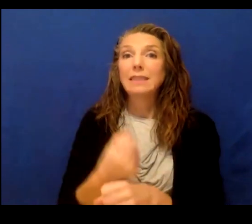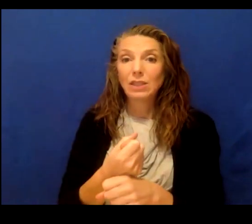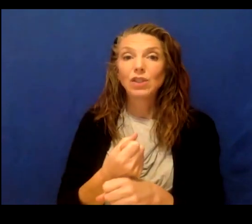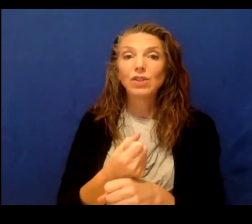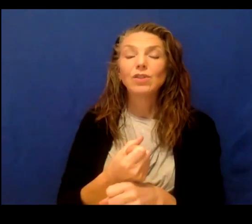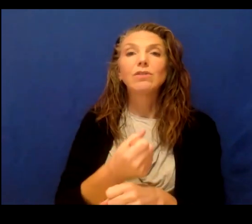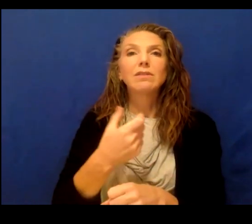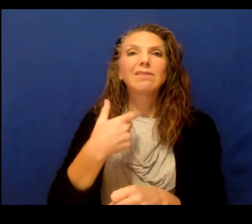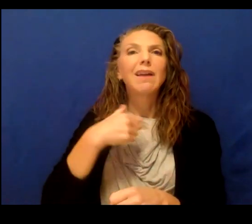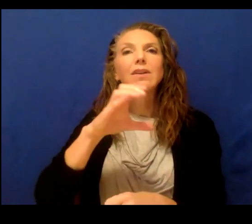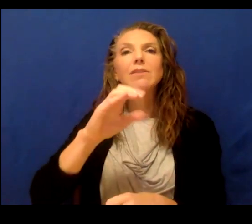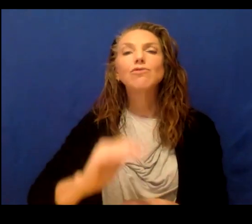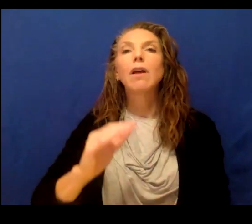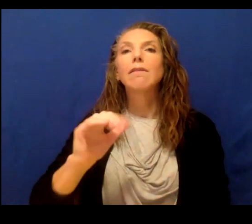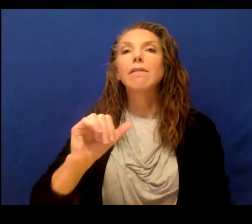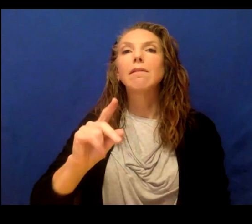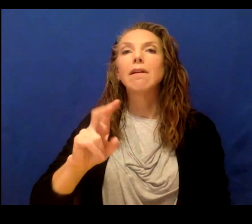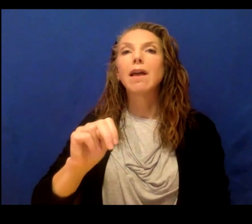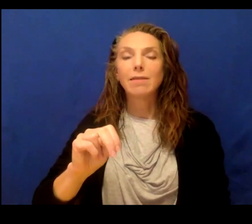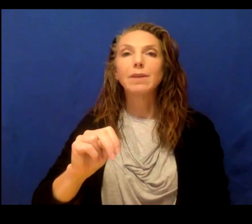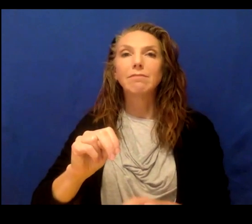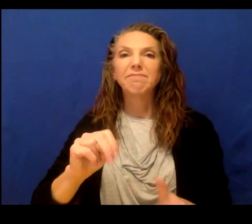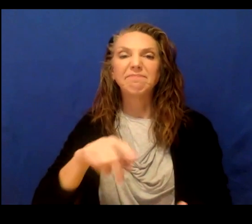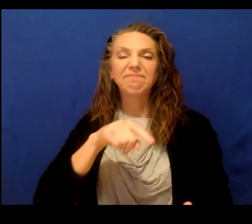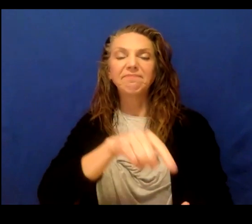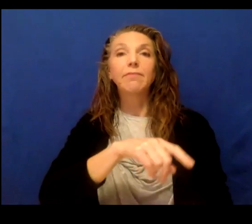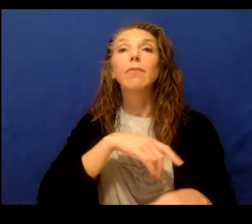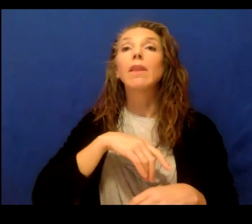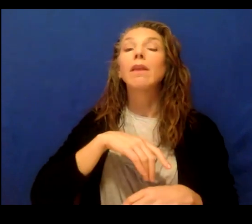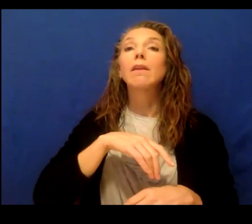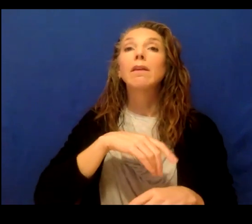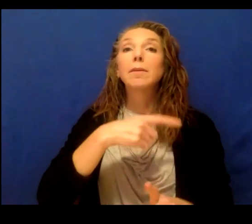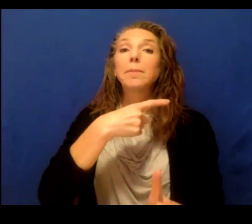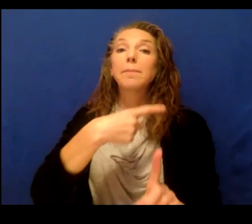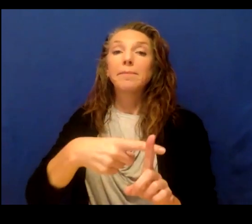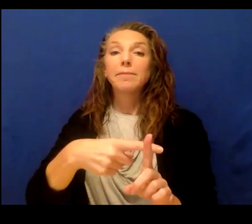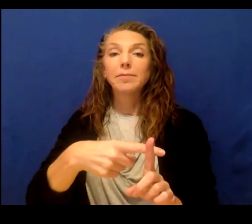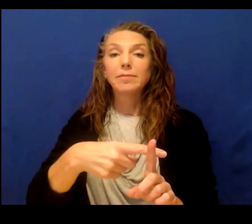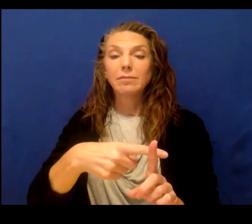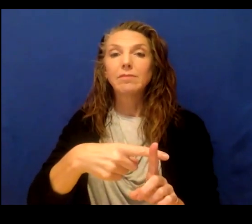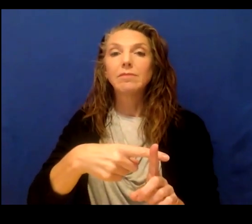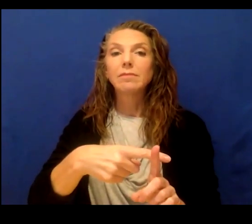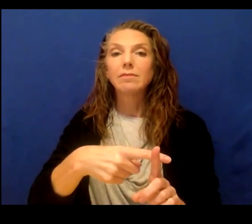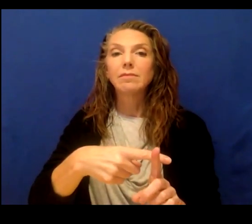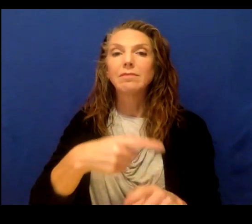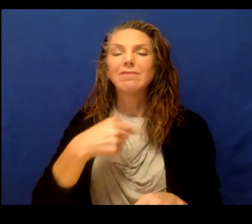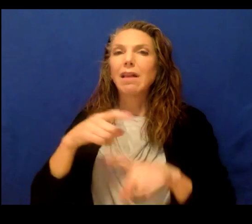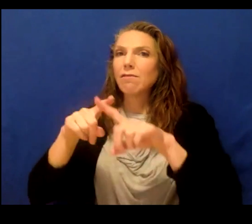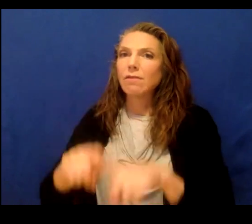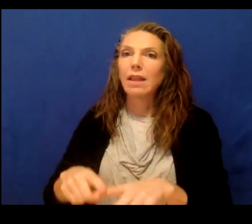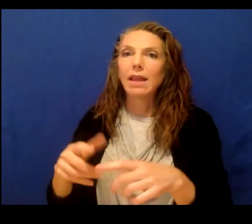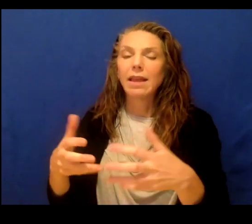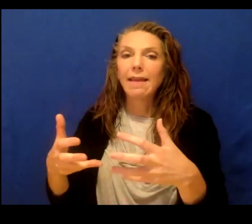inclusive preschool, an inclusive childcare center called the Rise School of Denver. And then also, I think I rely very